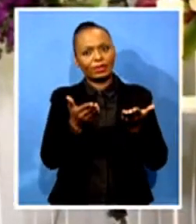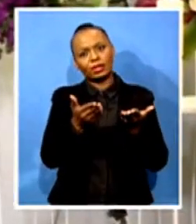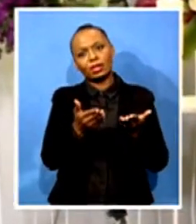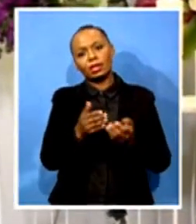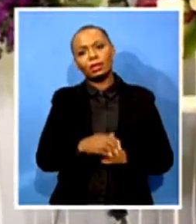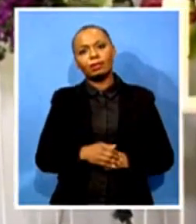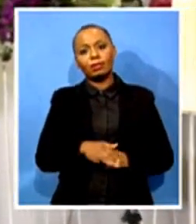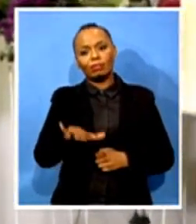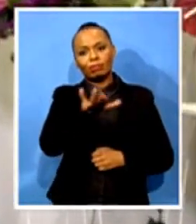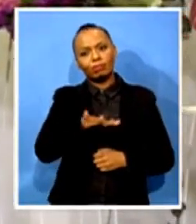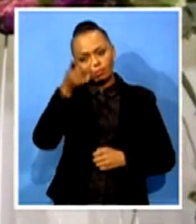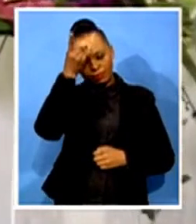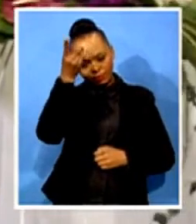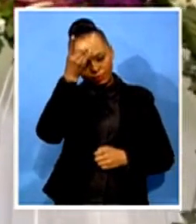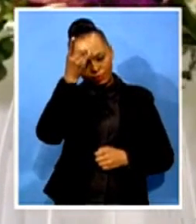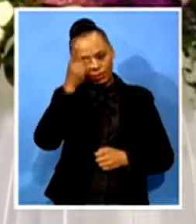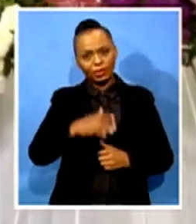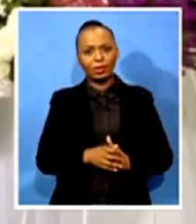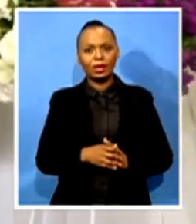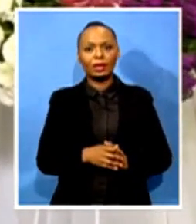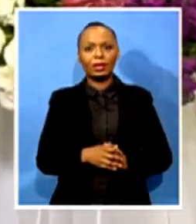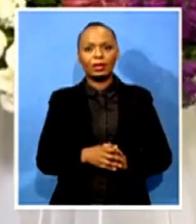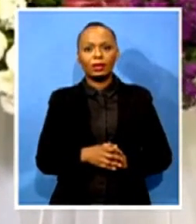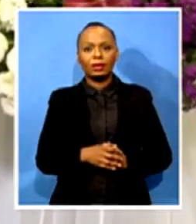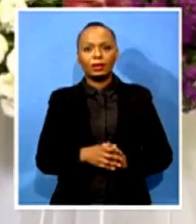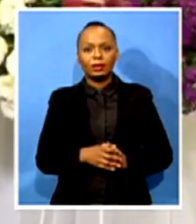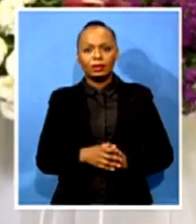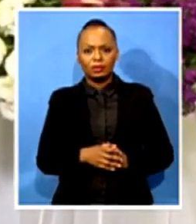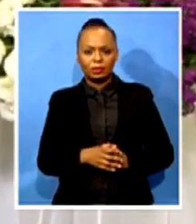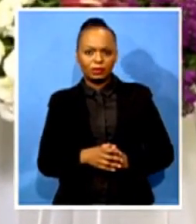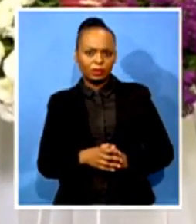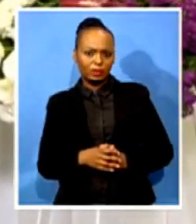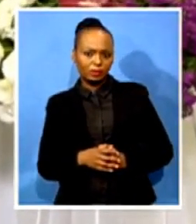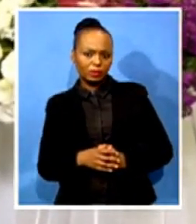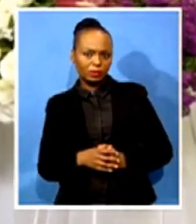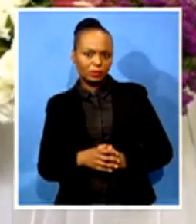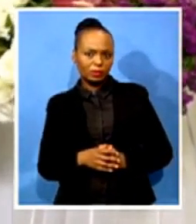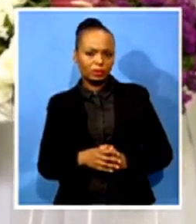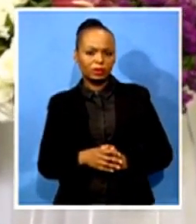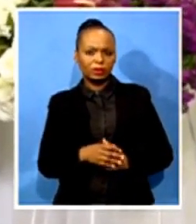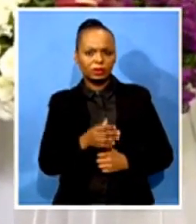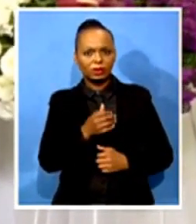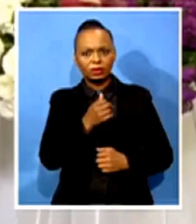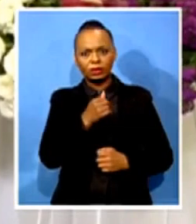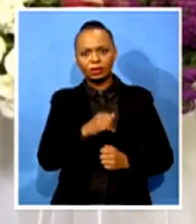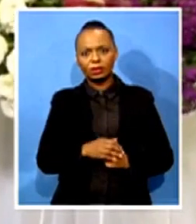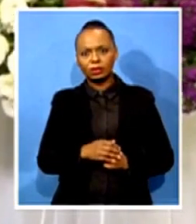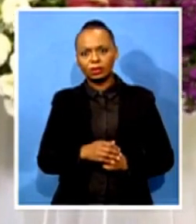Hayi nibancane nonke lana anizulazi leculo ebengilicula. Ngiyalazi.